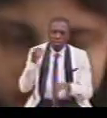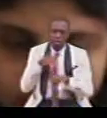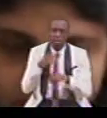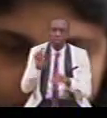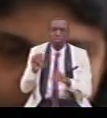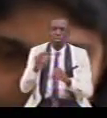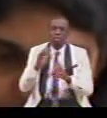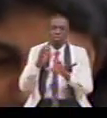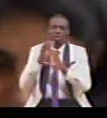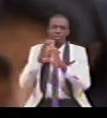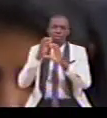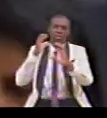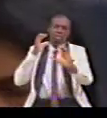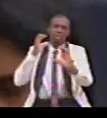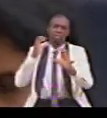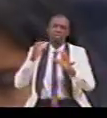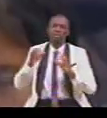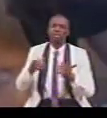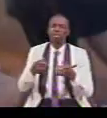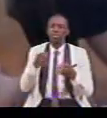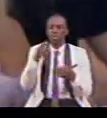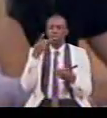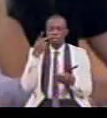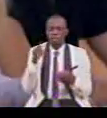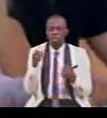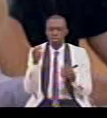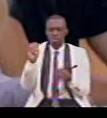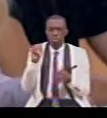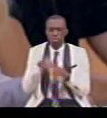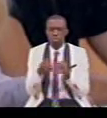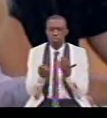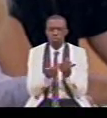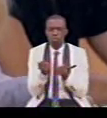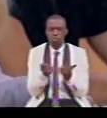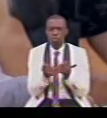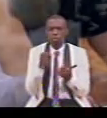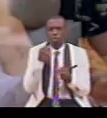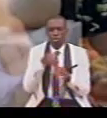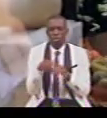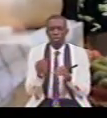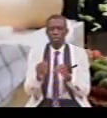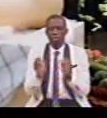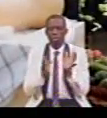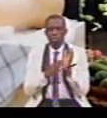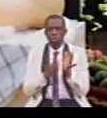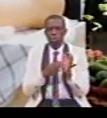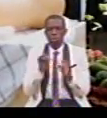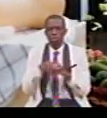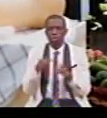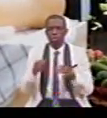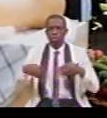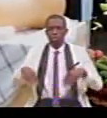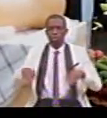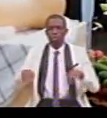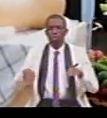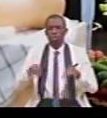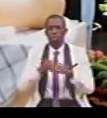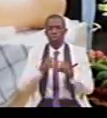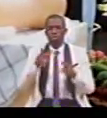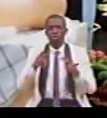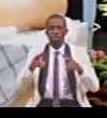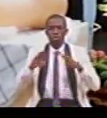station you see them in the bus you see them in that's it you see them your school you see them your Market you see them in your community